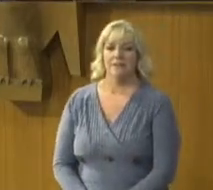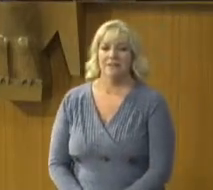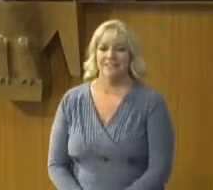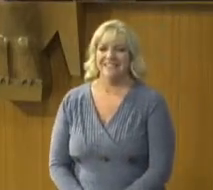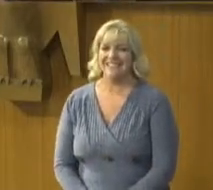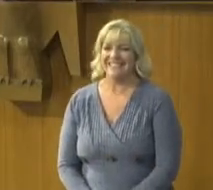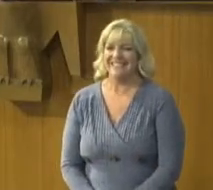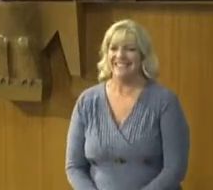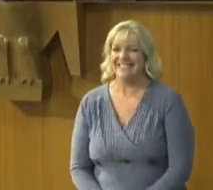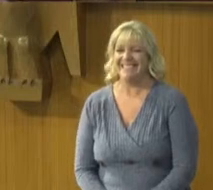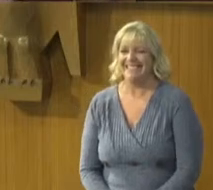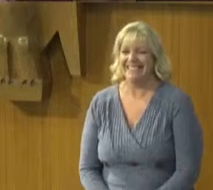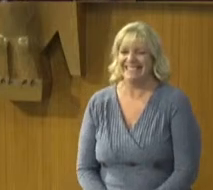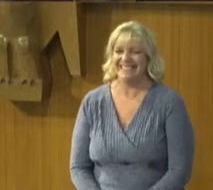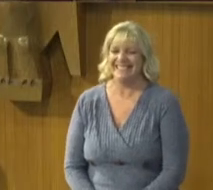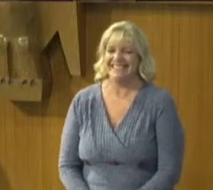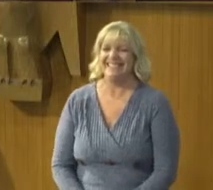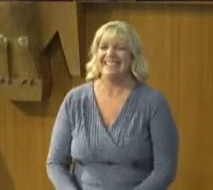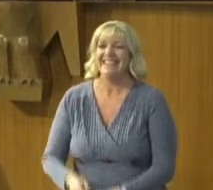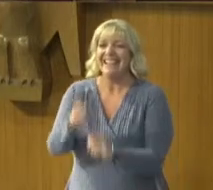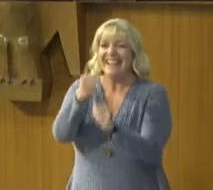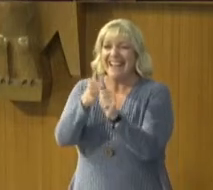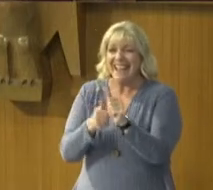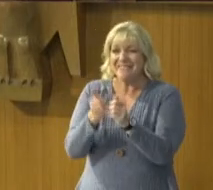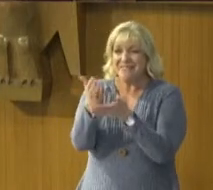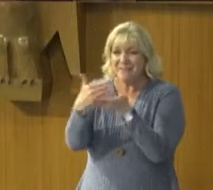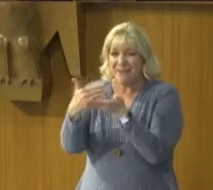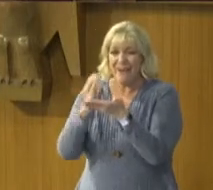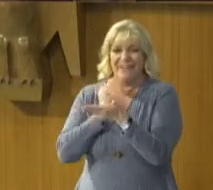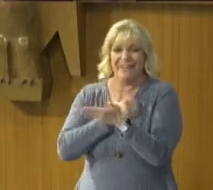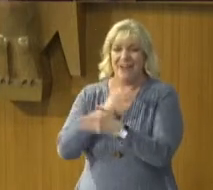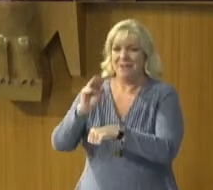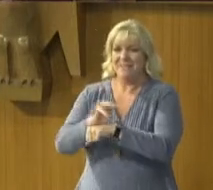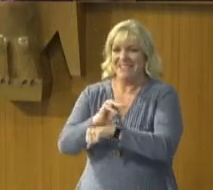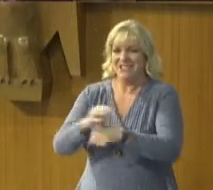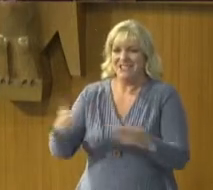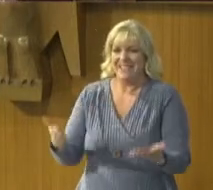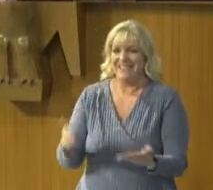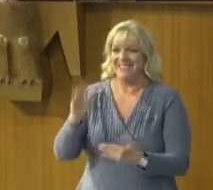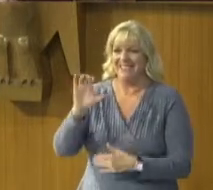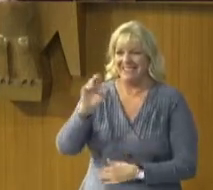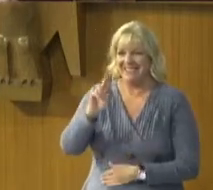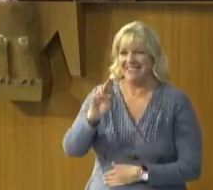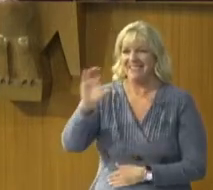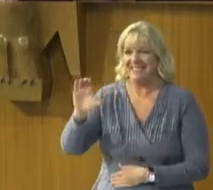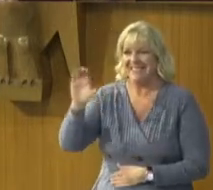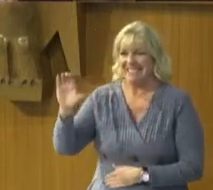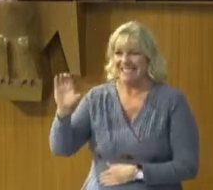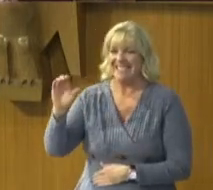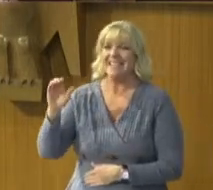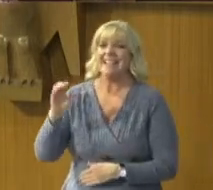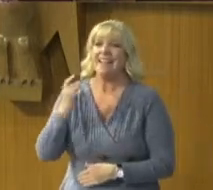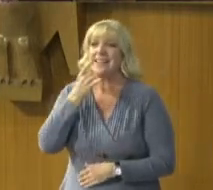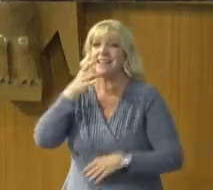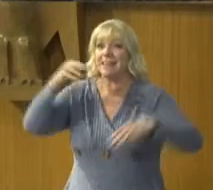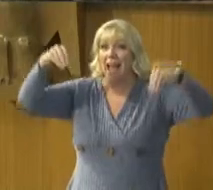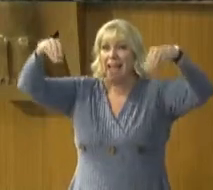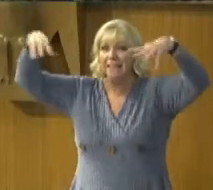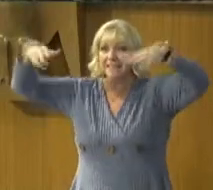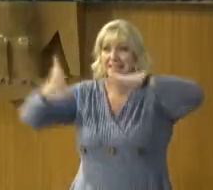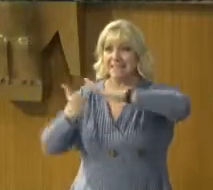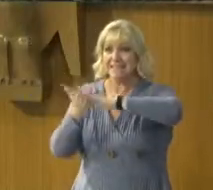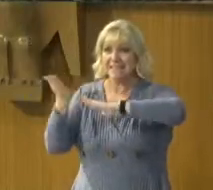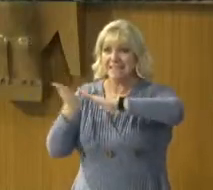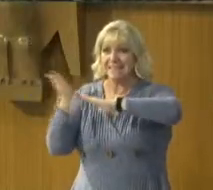Every aspect of our ministry here at Claremont United Church of Christ, from keeping on the lights of our building that is used